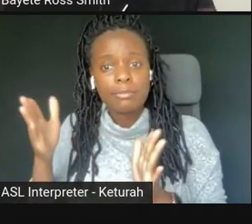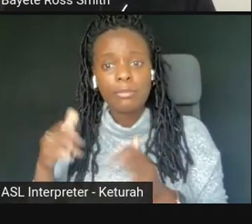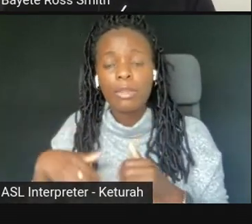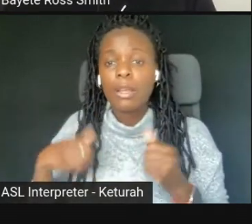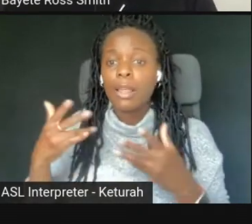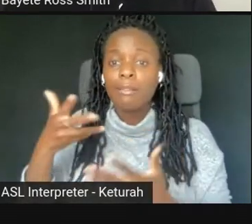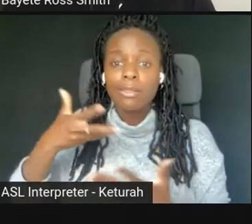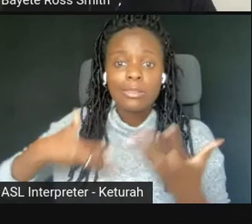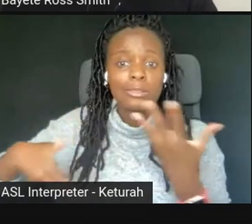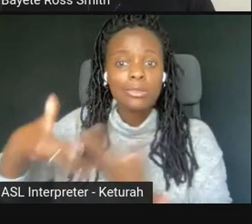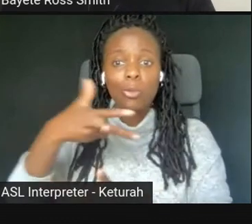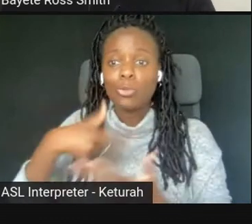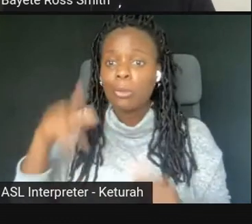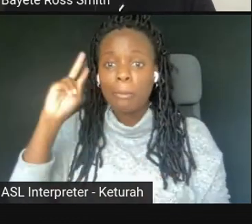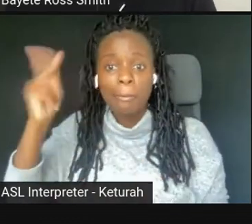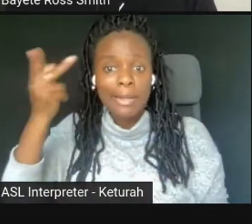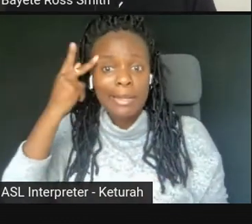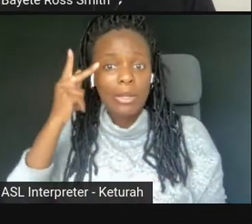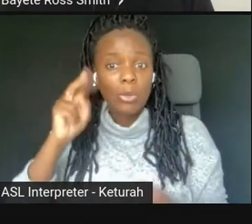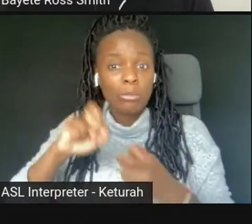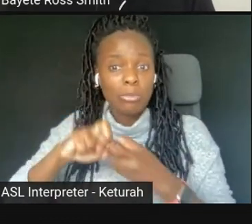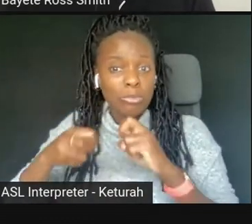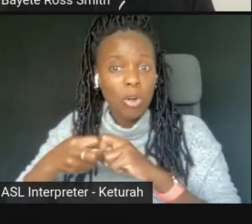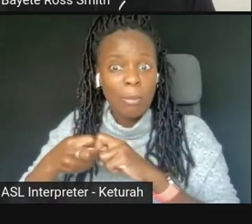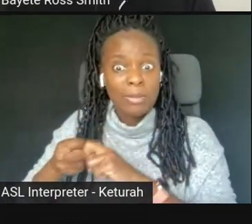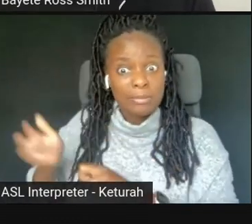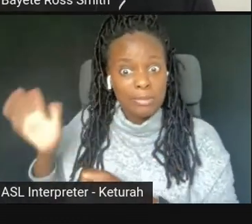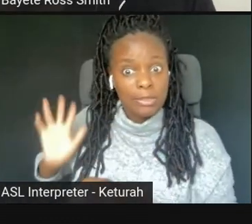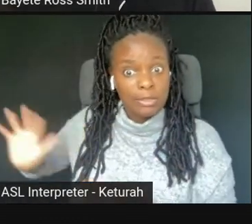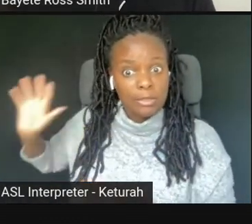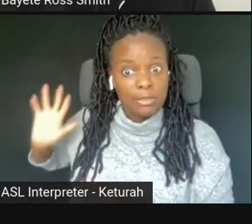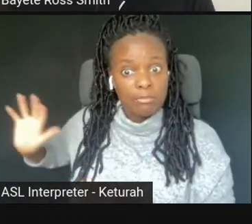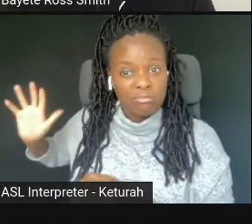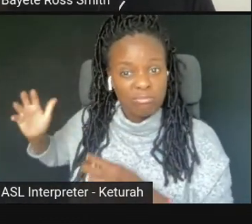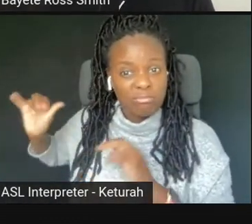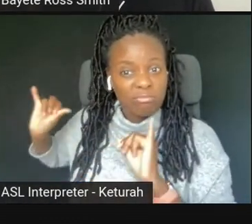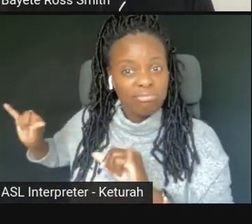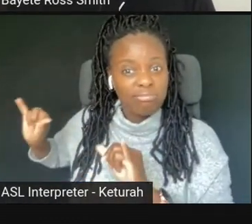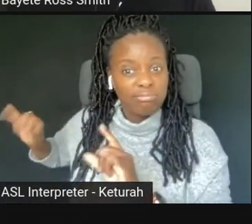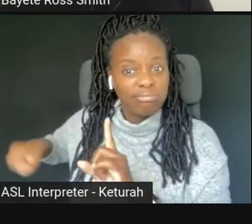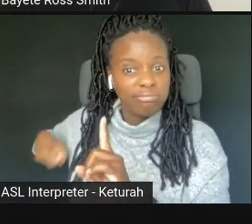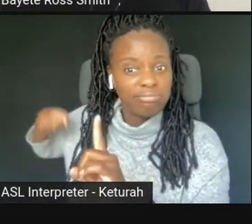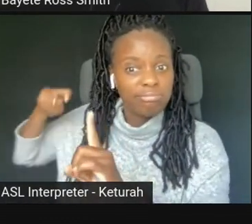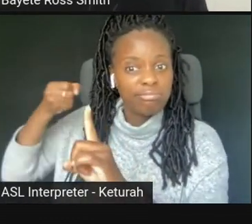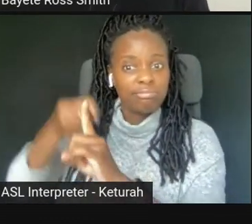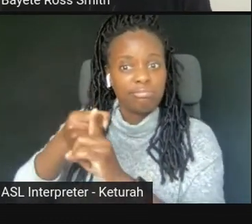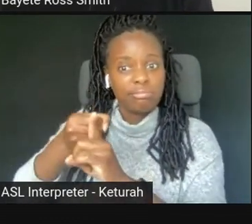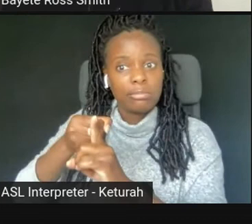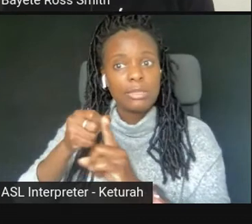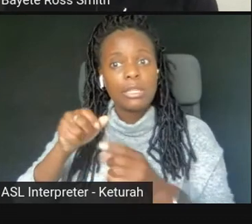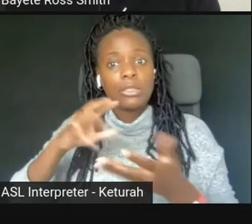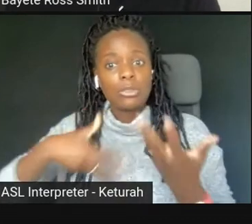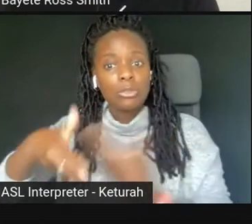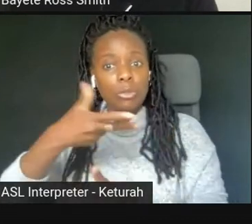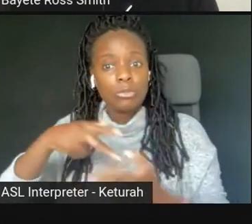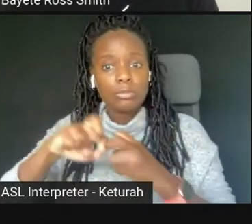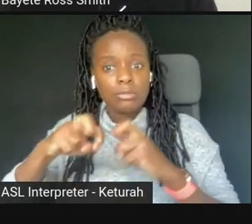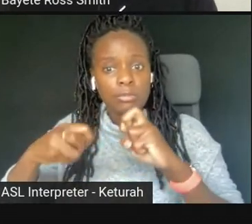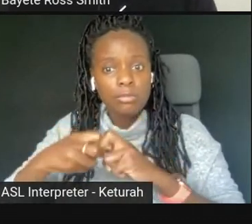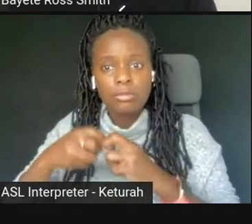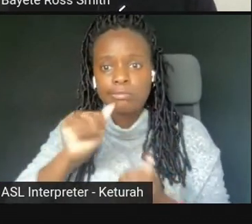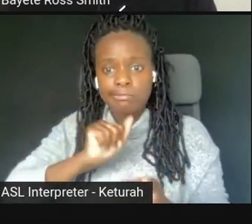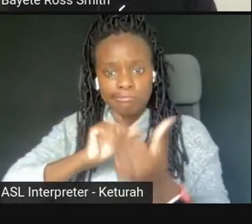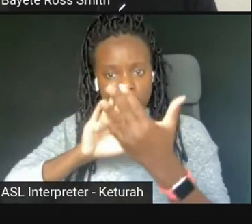issues from that time are directly impacting and directly relate to some of the social issues that we're facing today.